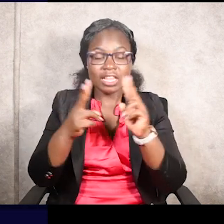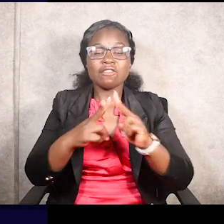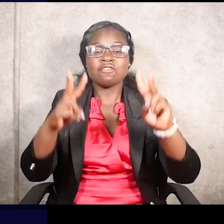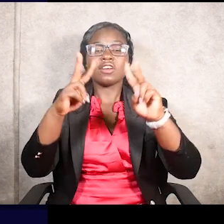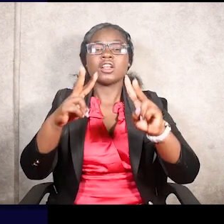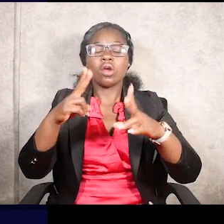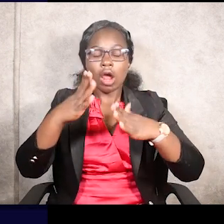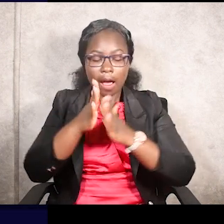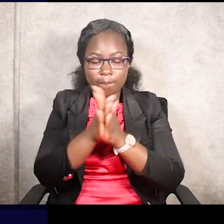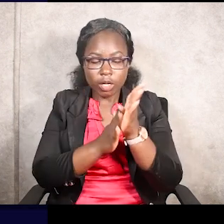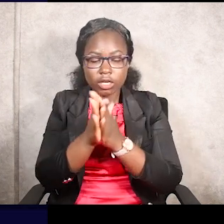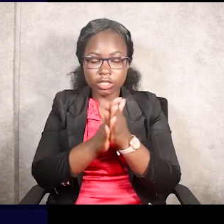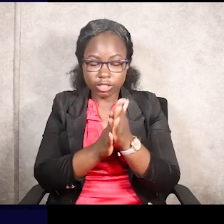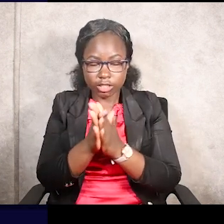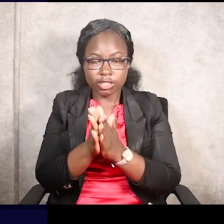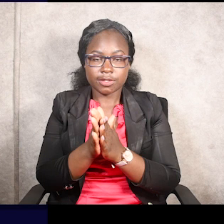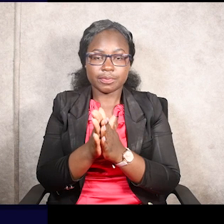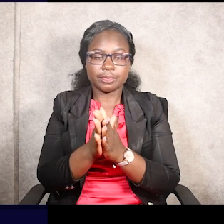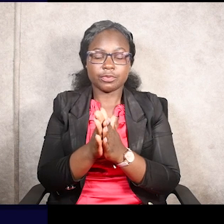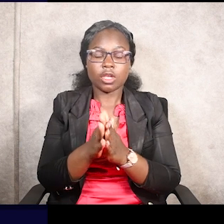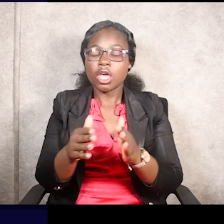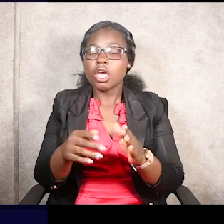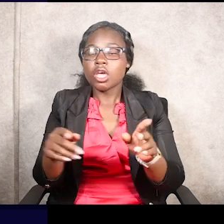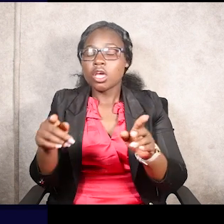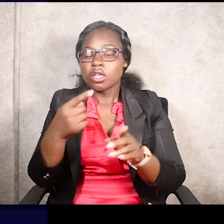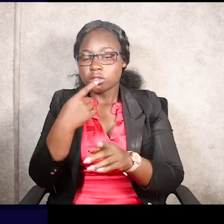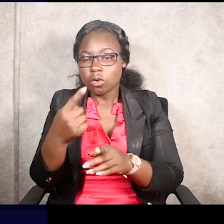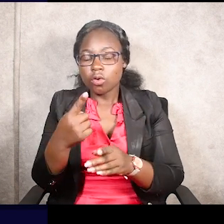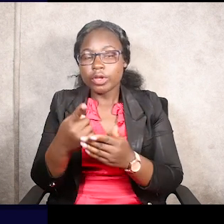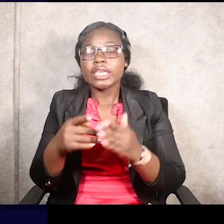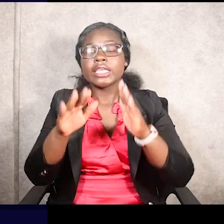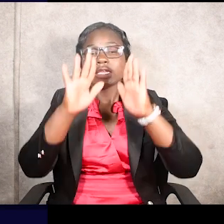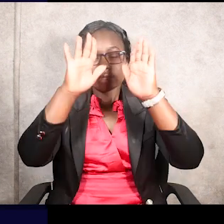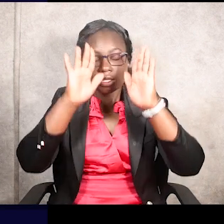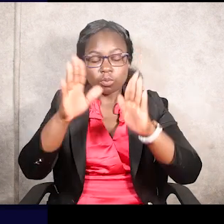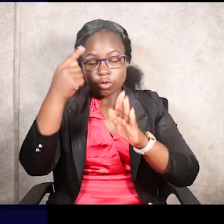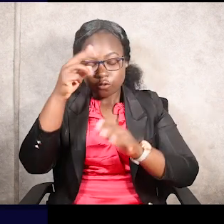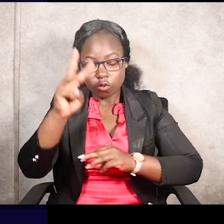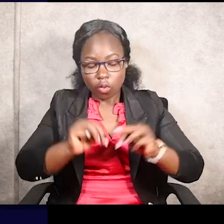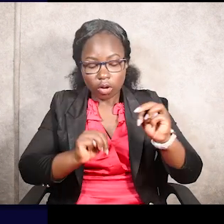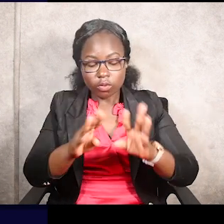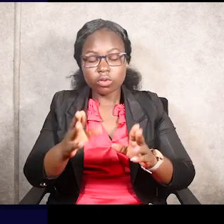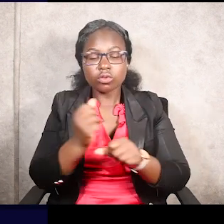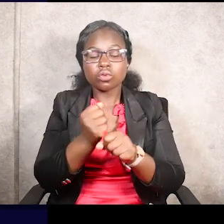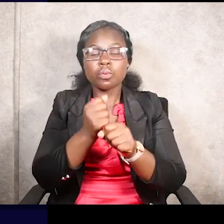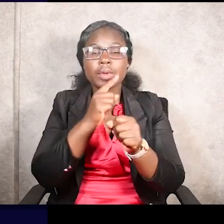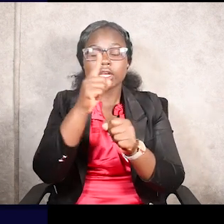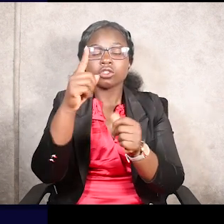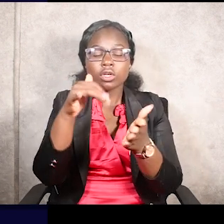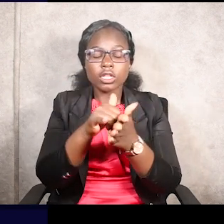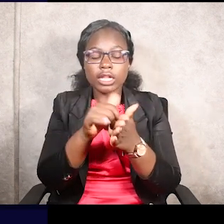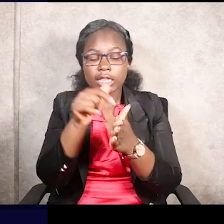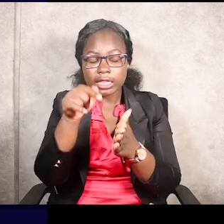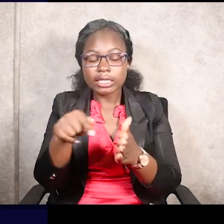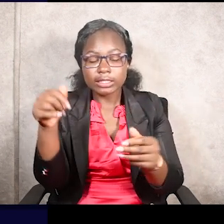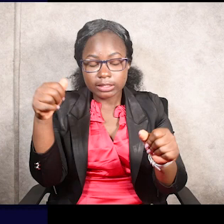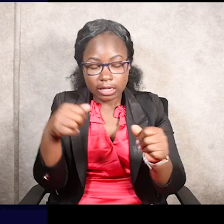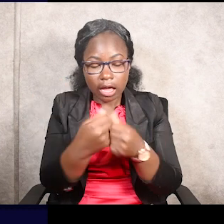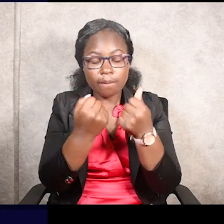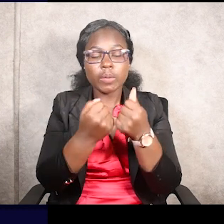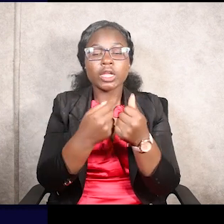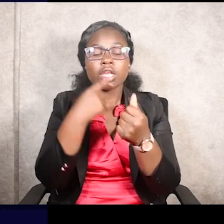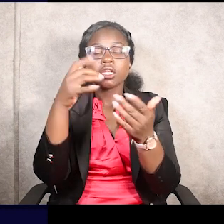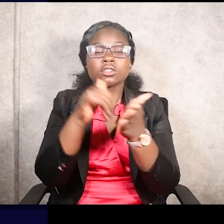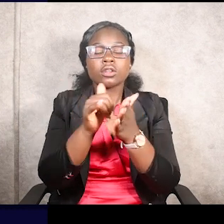and motivated. So it is paramount for a manager to ensure that this takes place so that the team